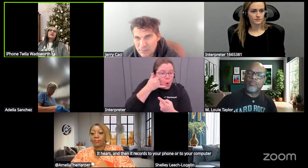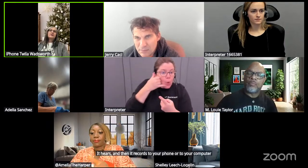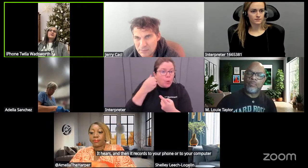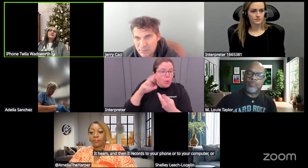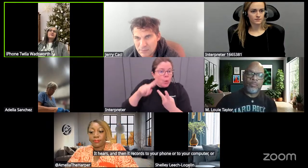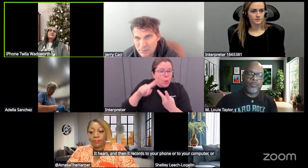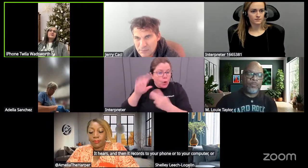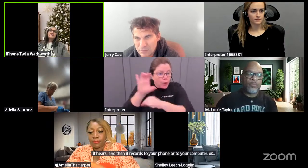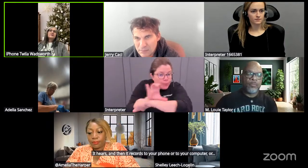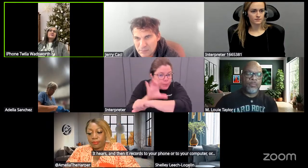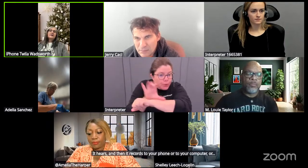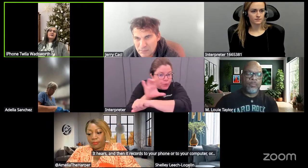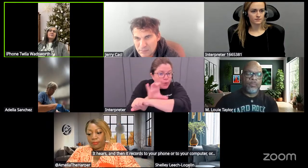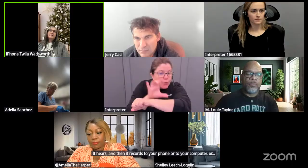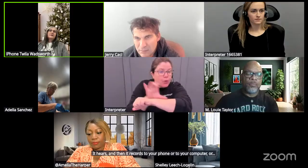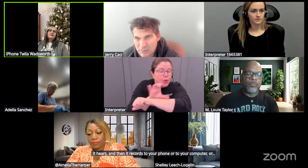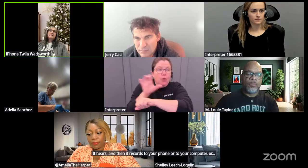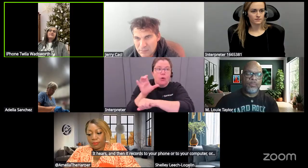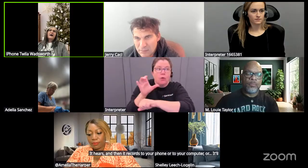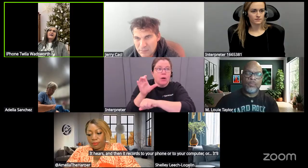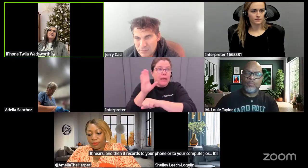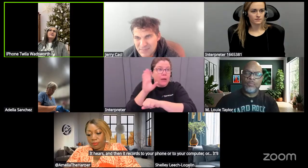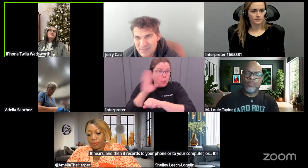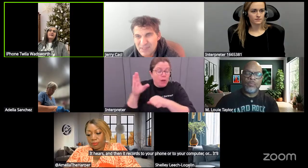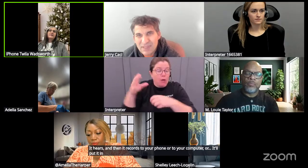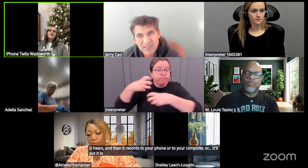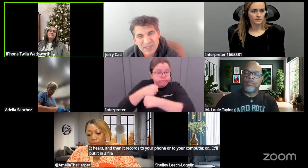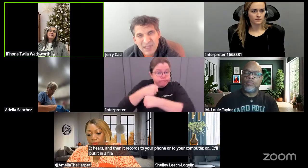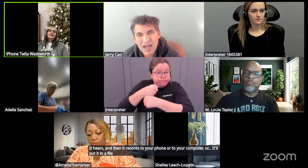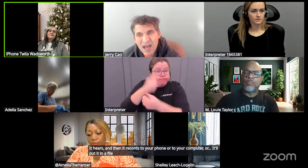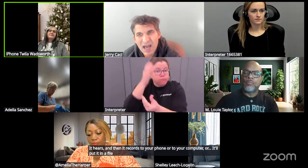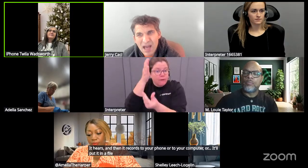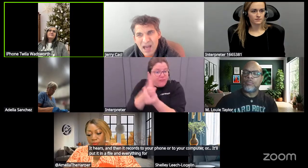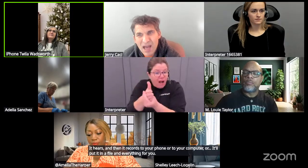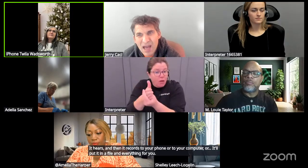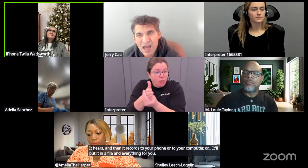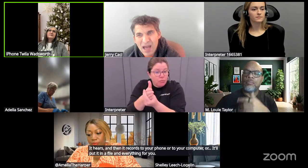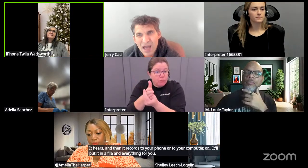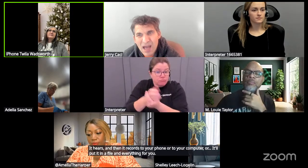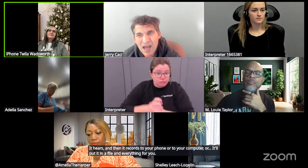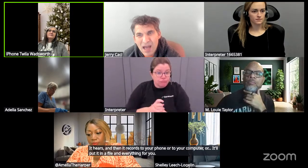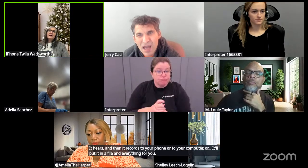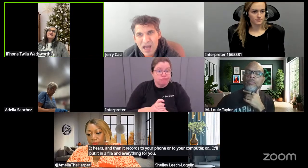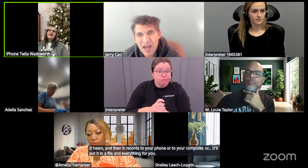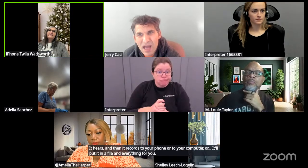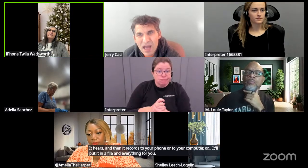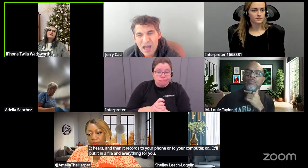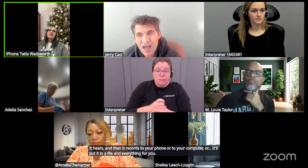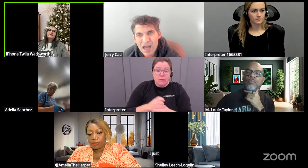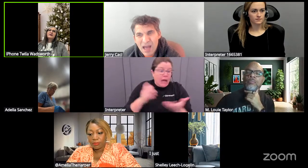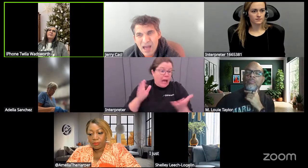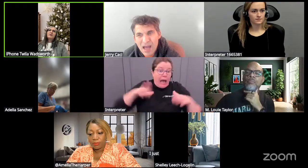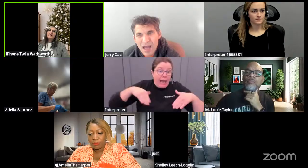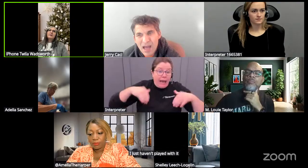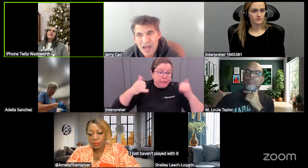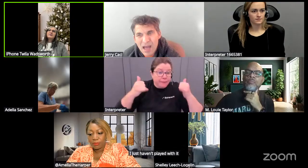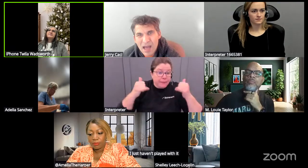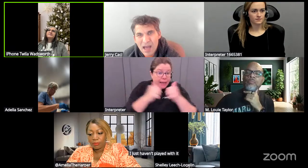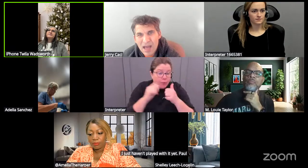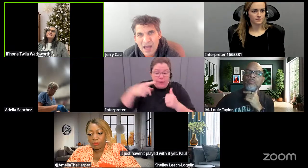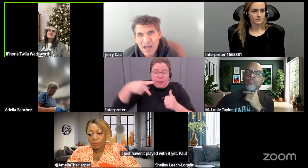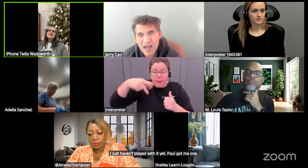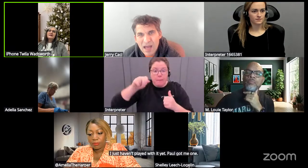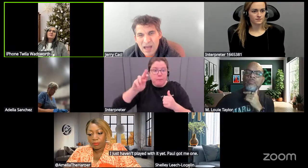or it'll put it in a file and everything for you. I just haven't played with it yet. Paul got me